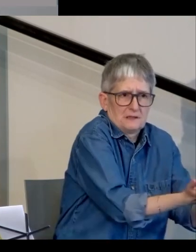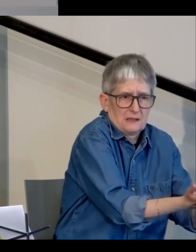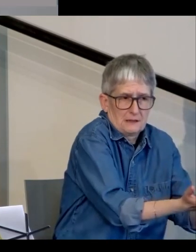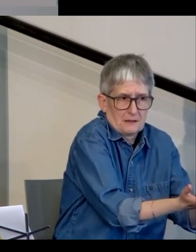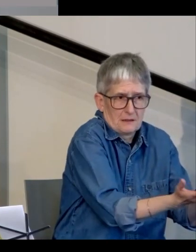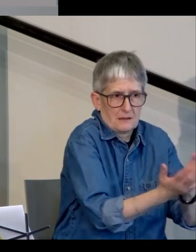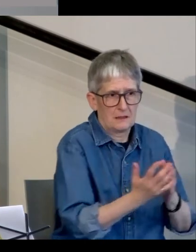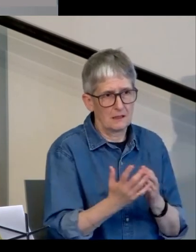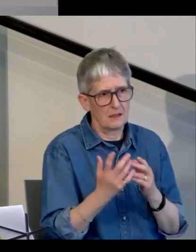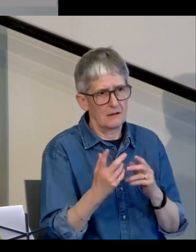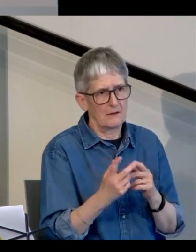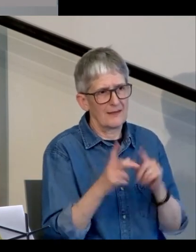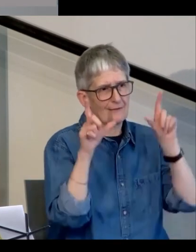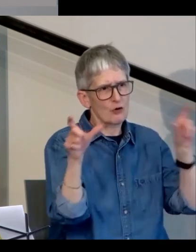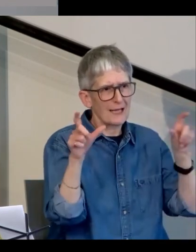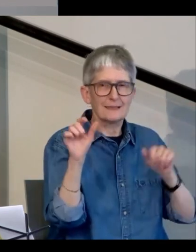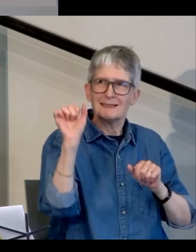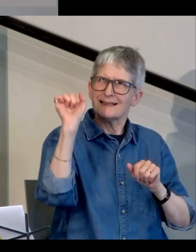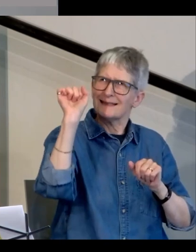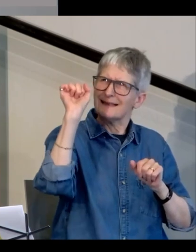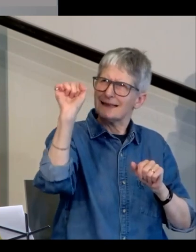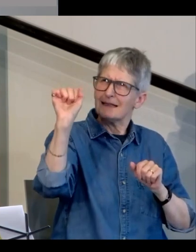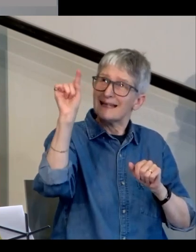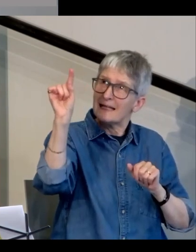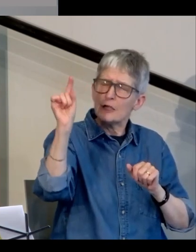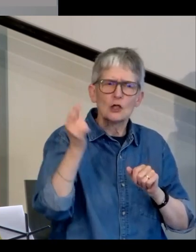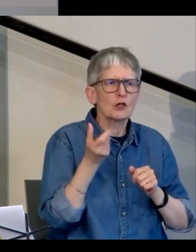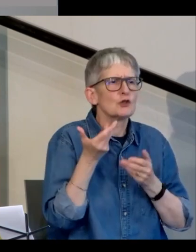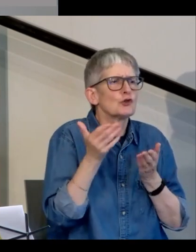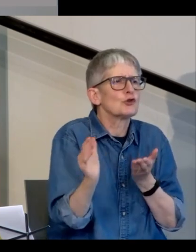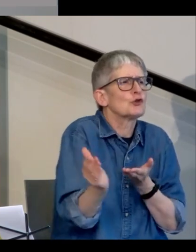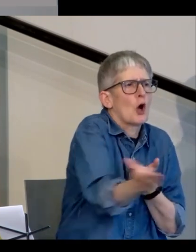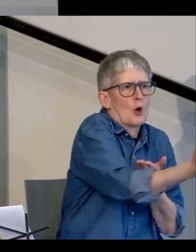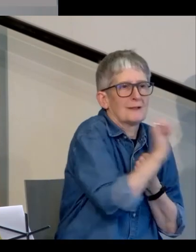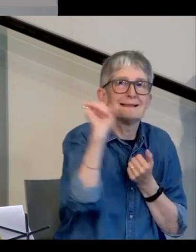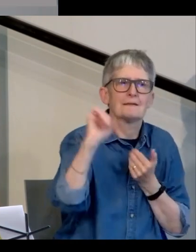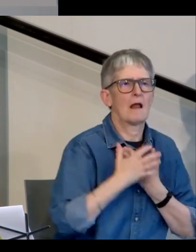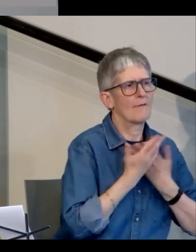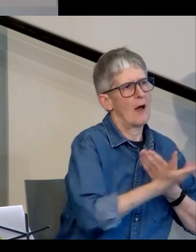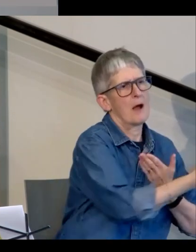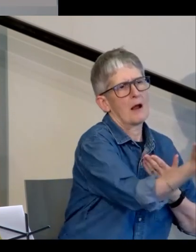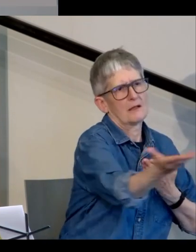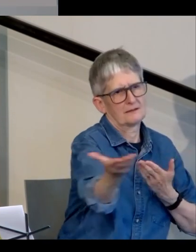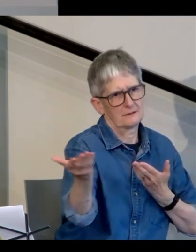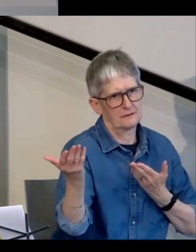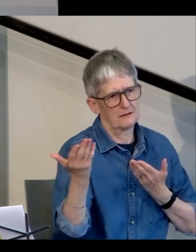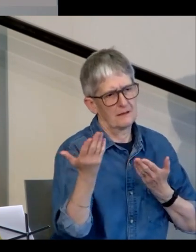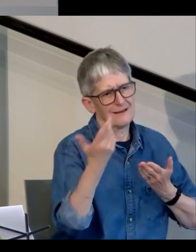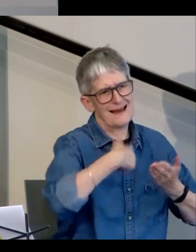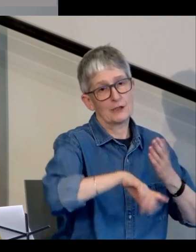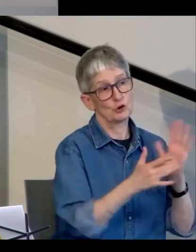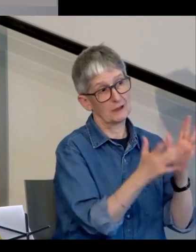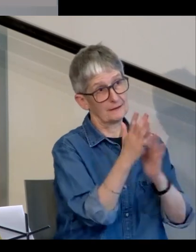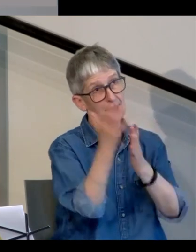And notice the phrase, he showed his love among us. Love, in the person of Jesus,